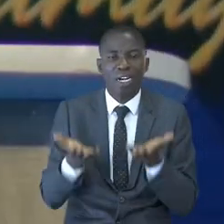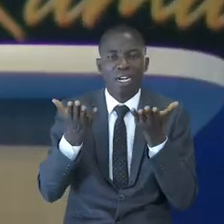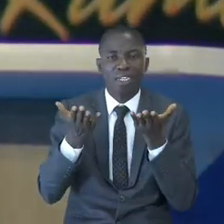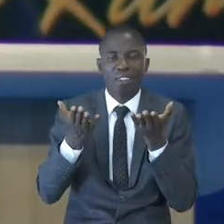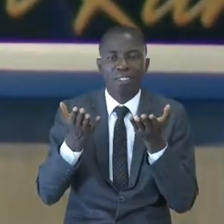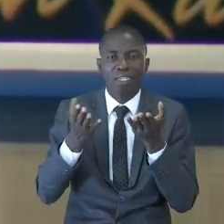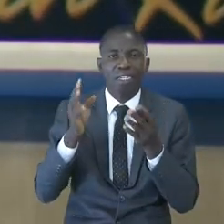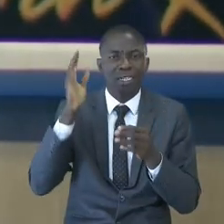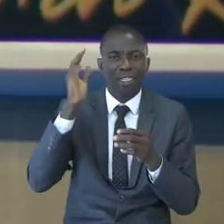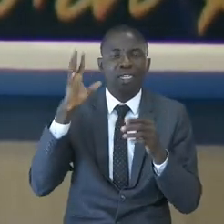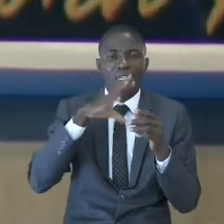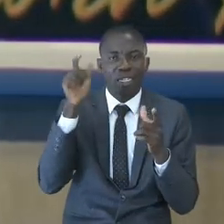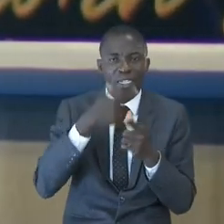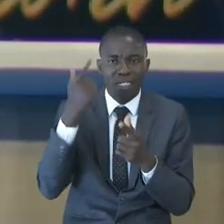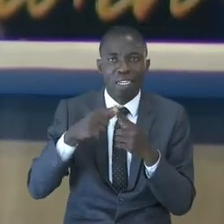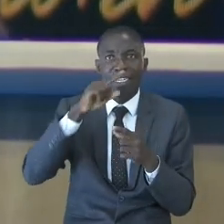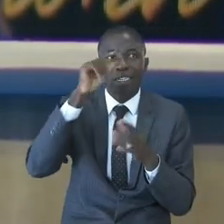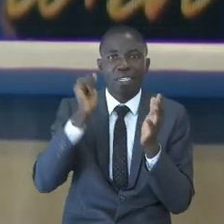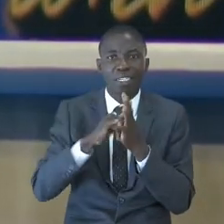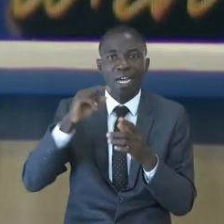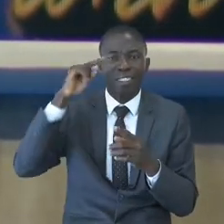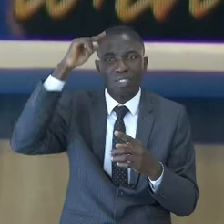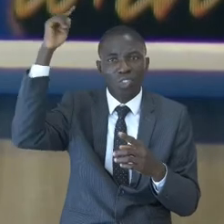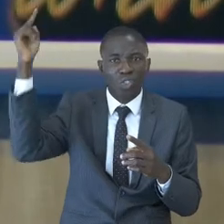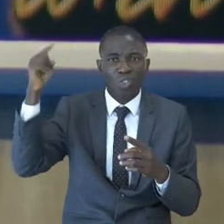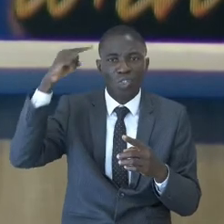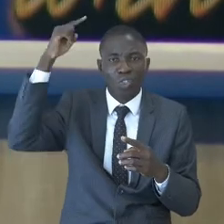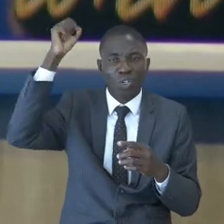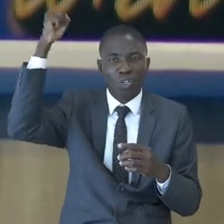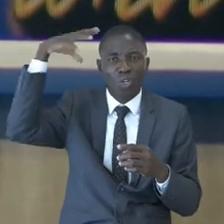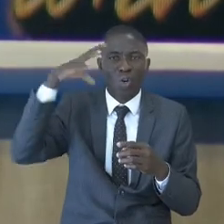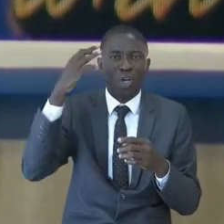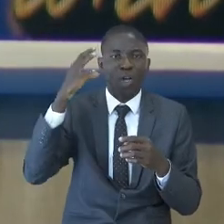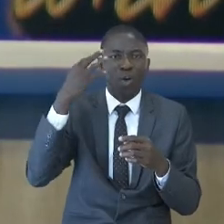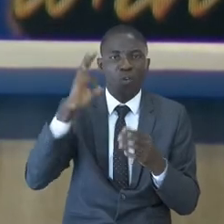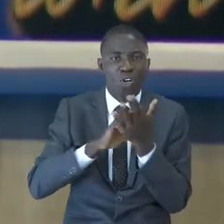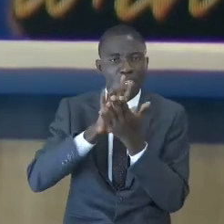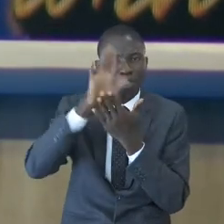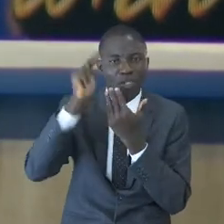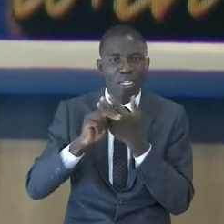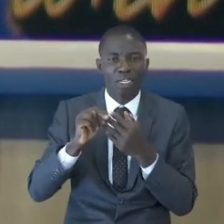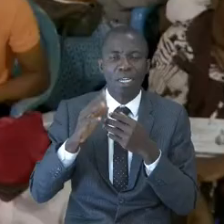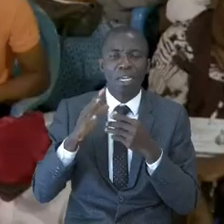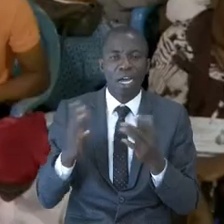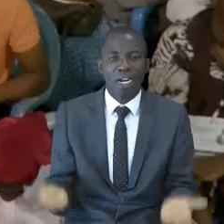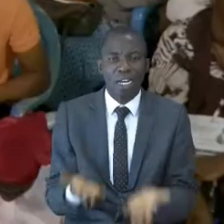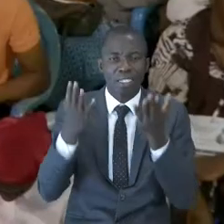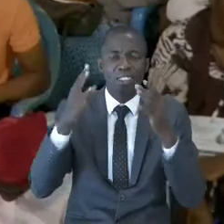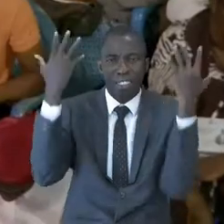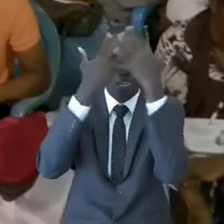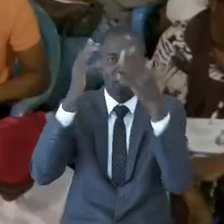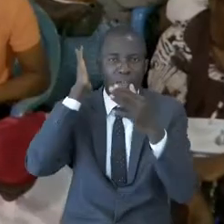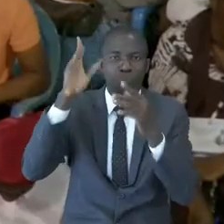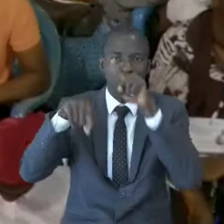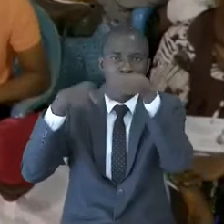when that Son of Righteousness arises, darkness will vanish away.